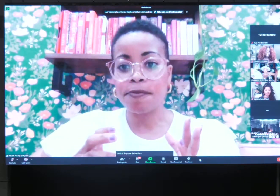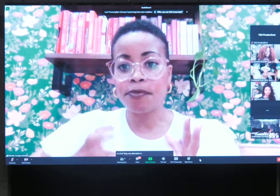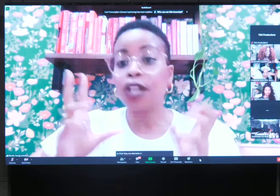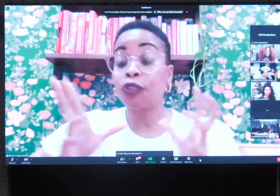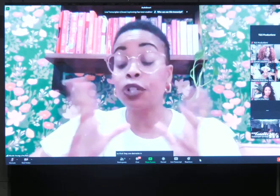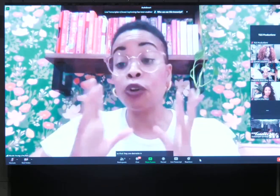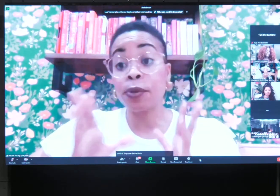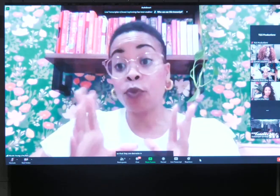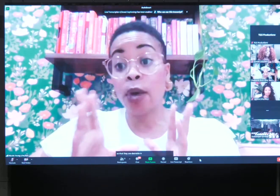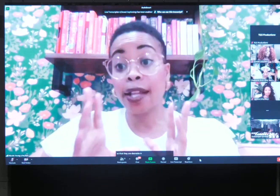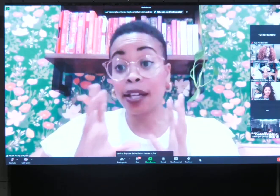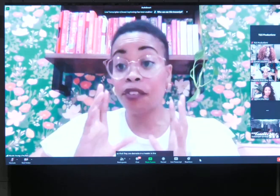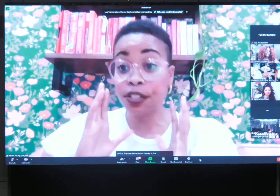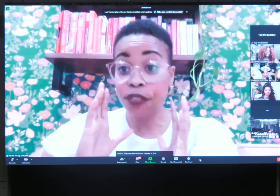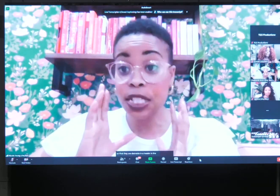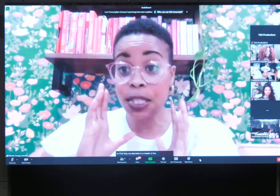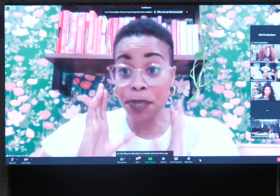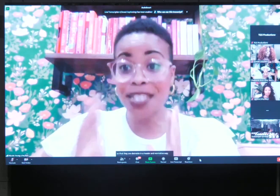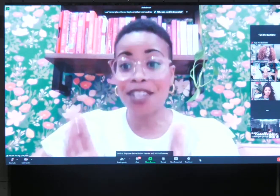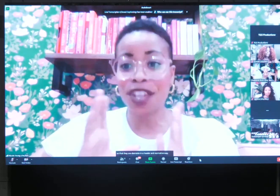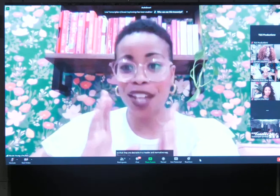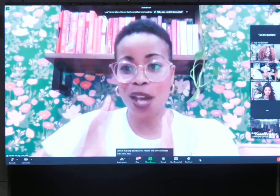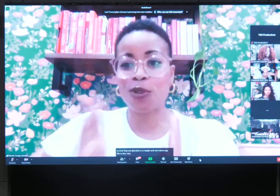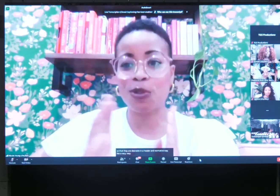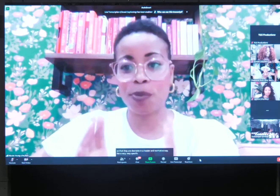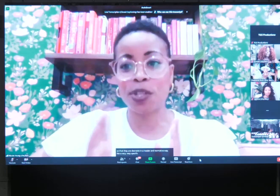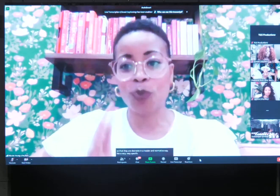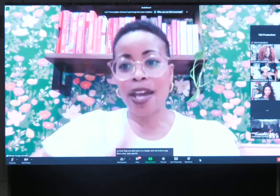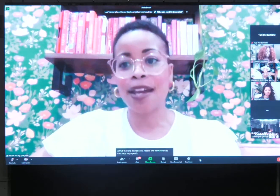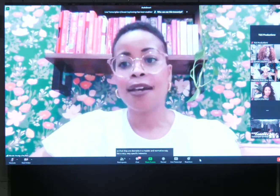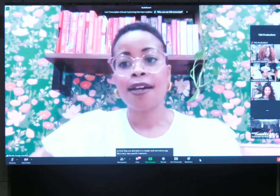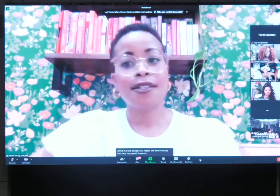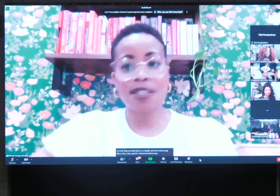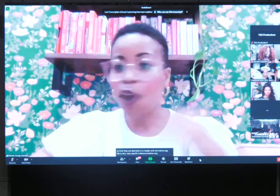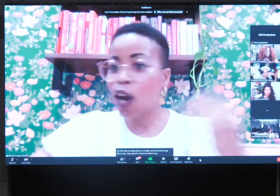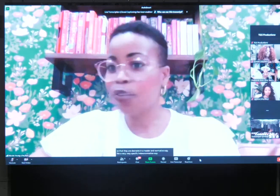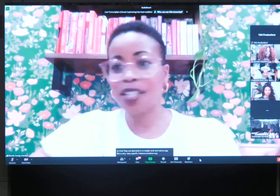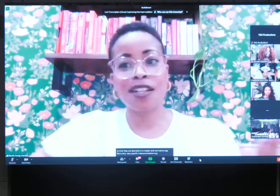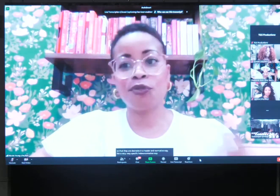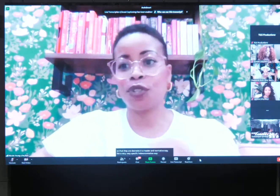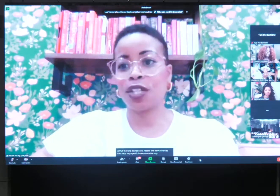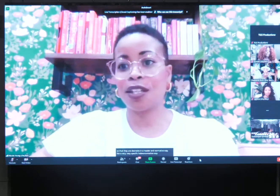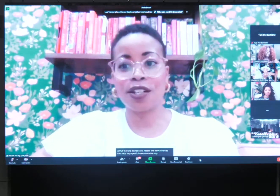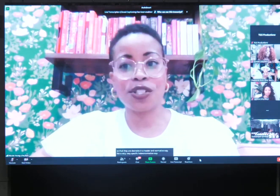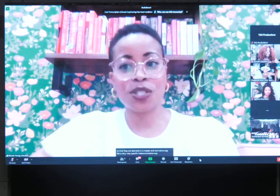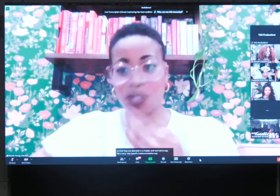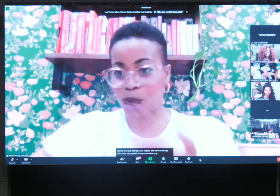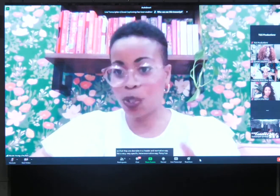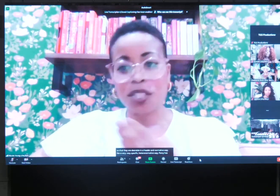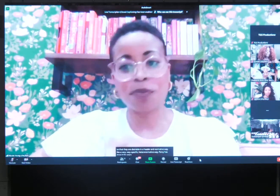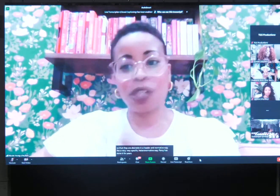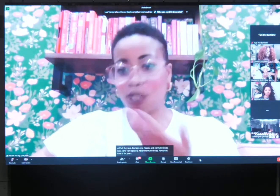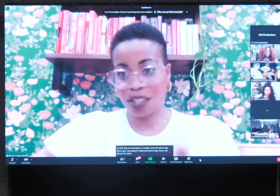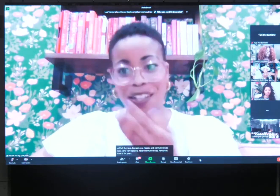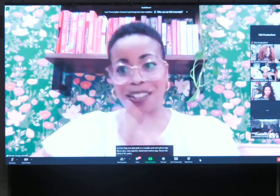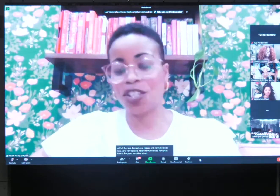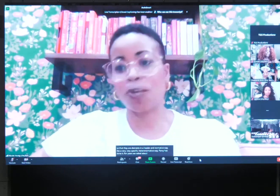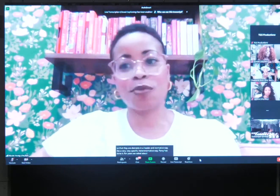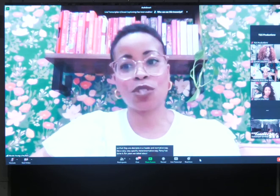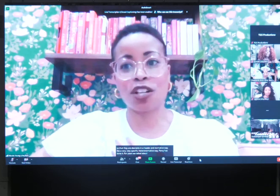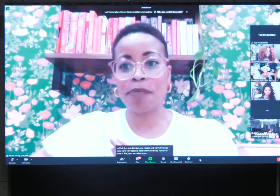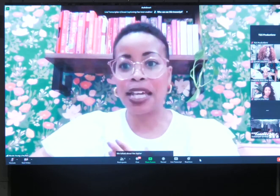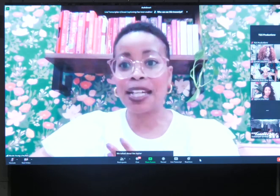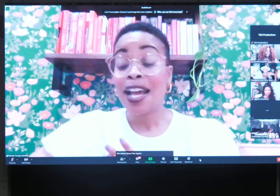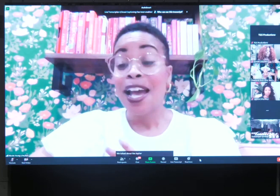a heteronormative way, like a very, very specific heteronormative way. Steve Harvey has done it for years. We talked about, like Jay